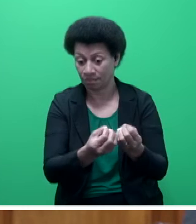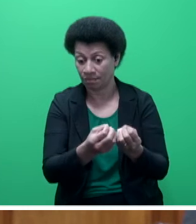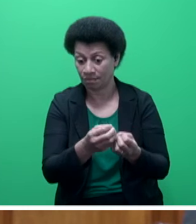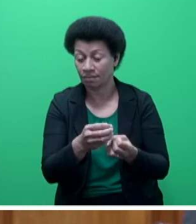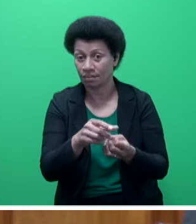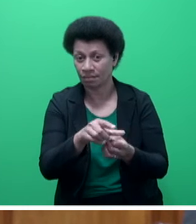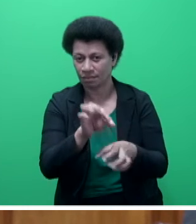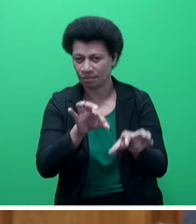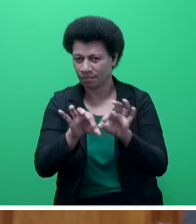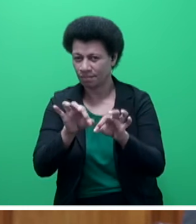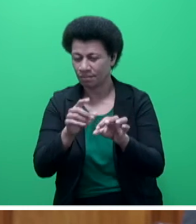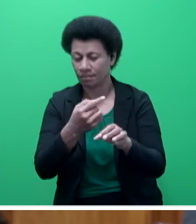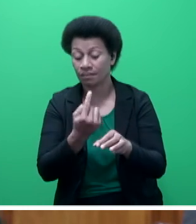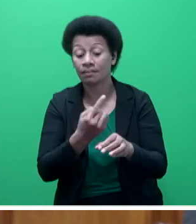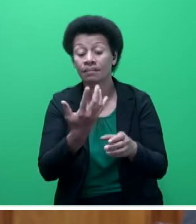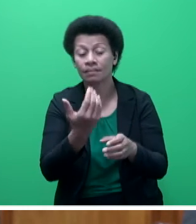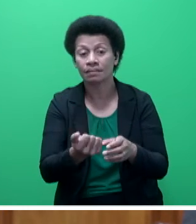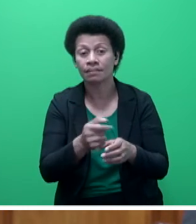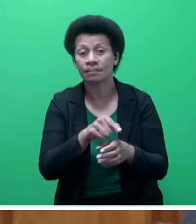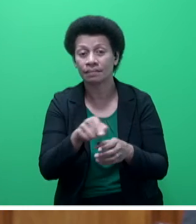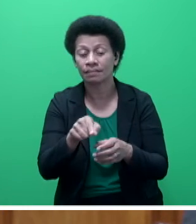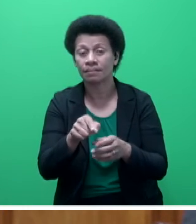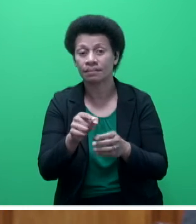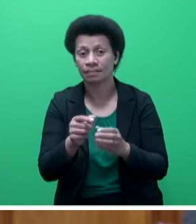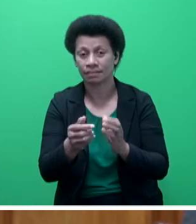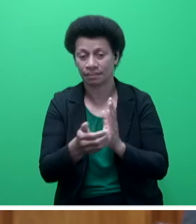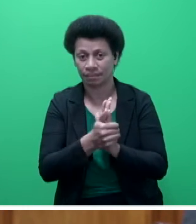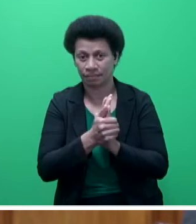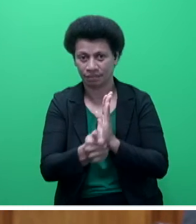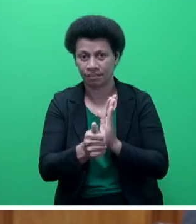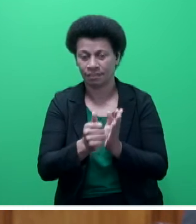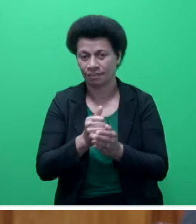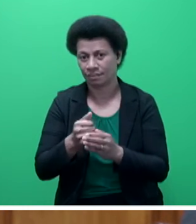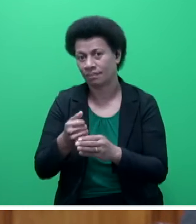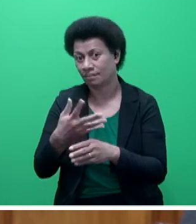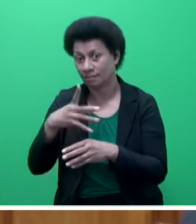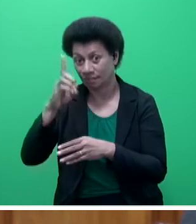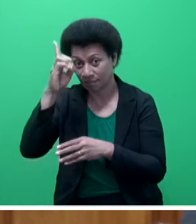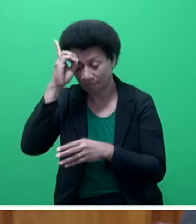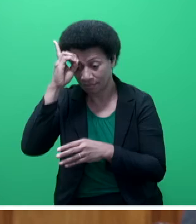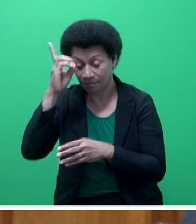We'll continue to work closely also with the education sector to introduce new curriculum